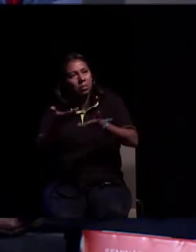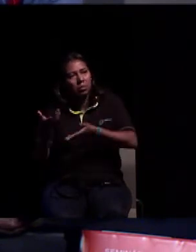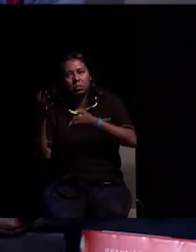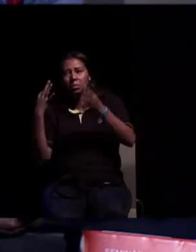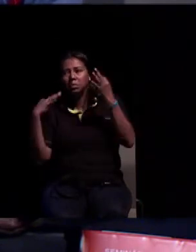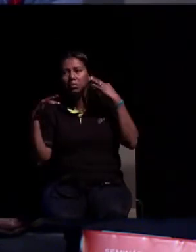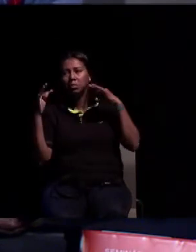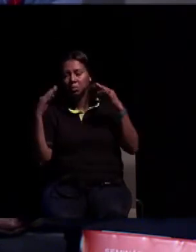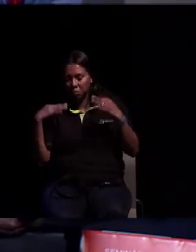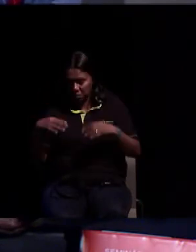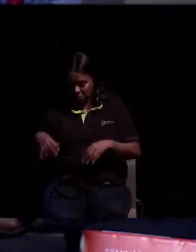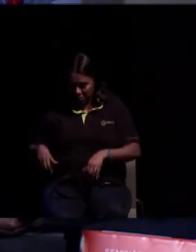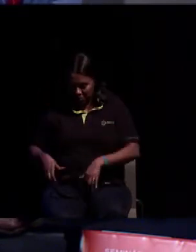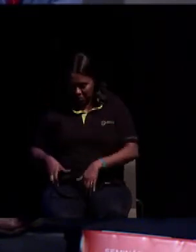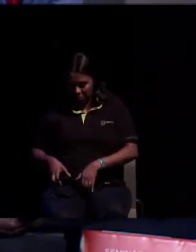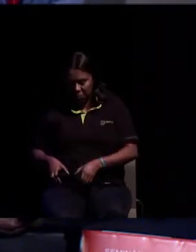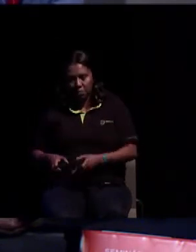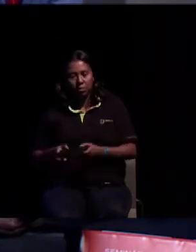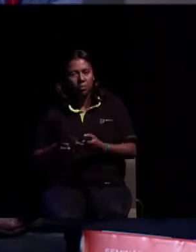governo?